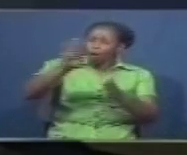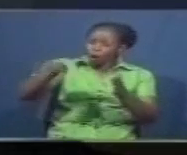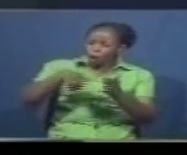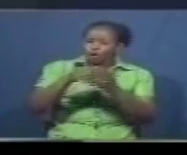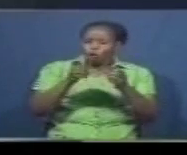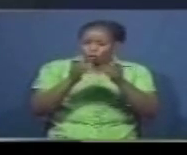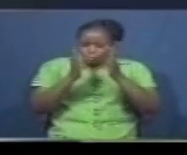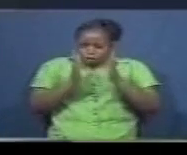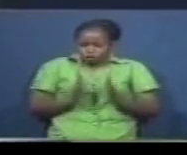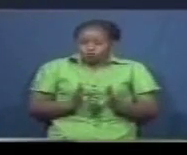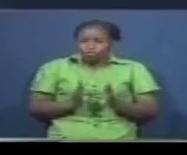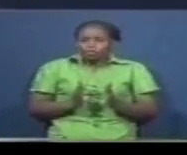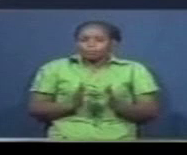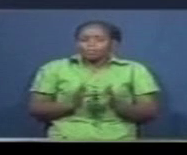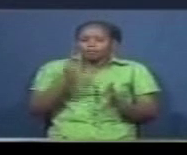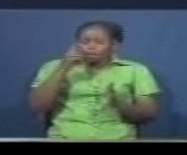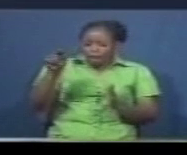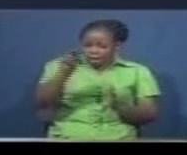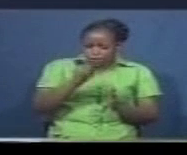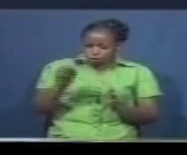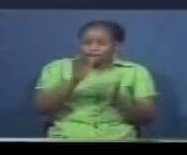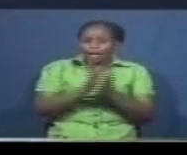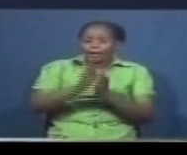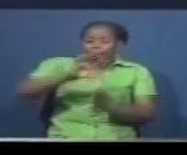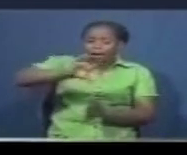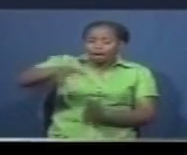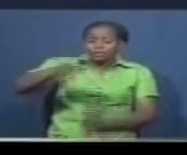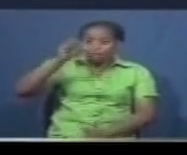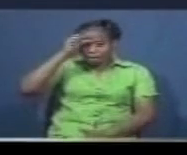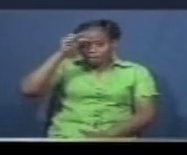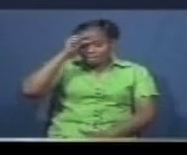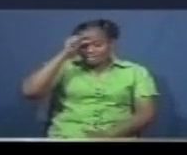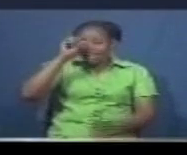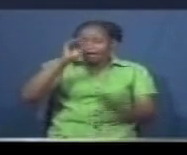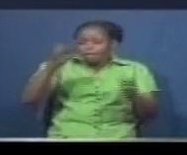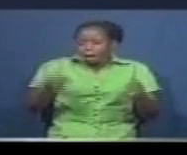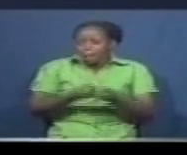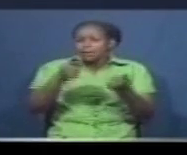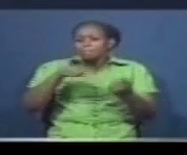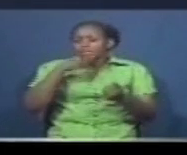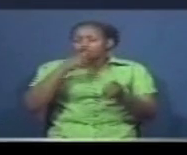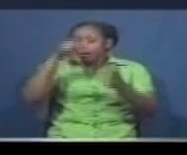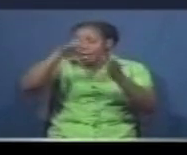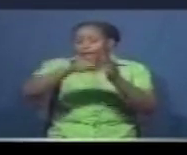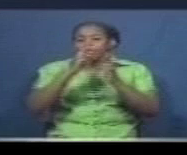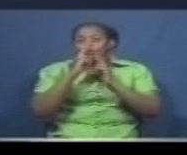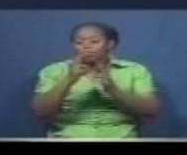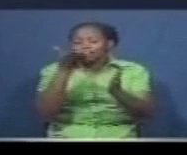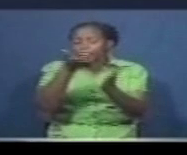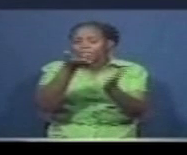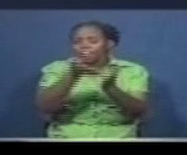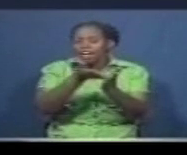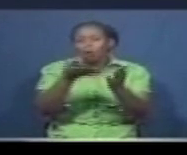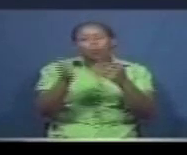the national and county governments that are adversely mentioned in this report, whether you are a